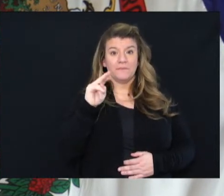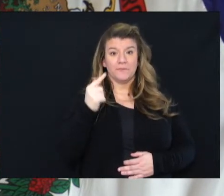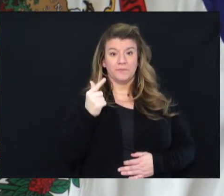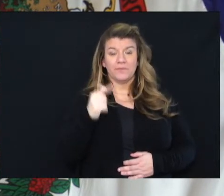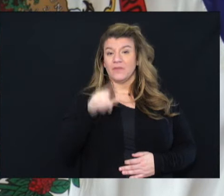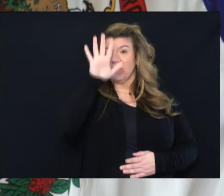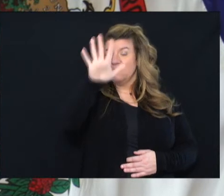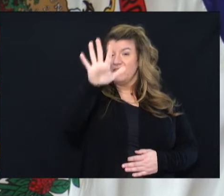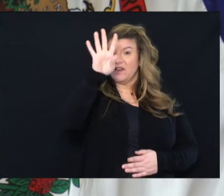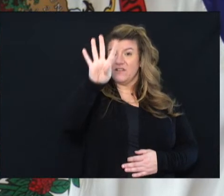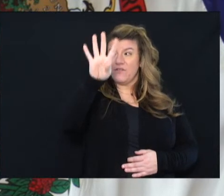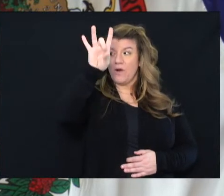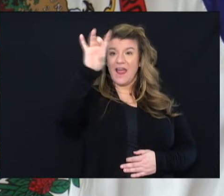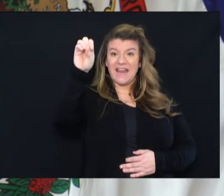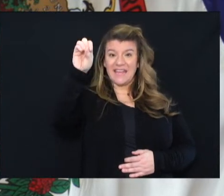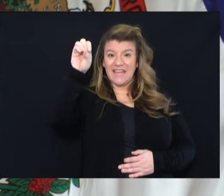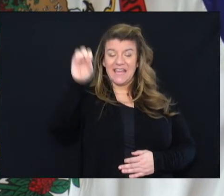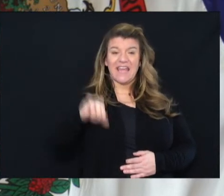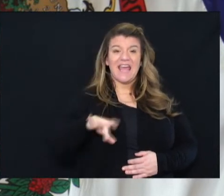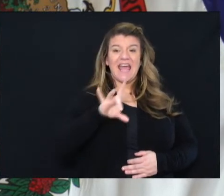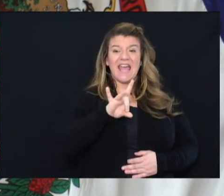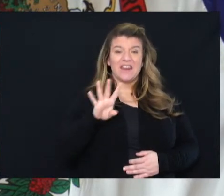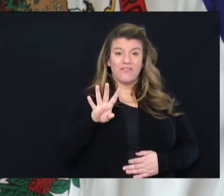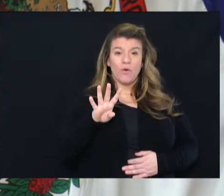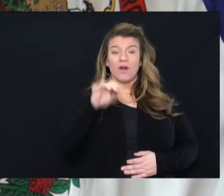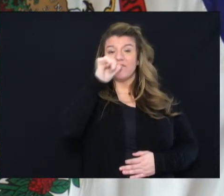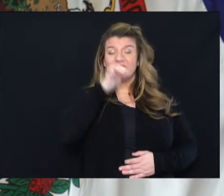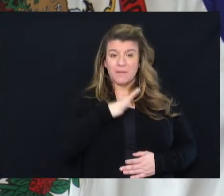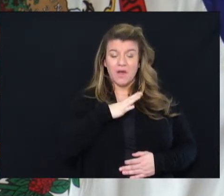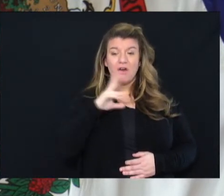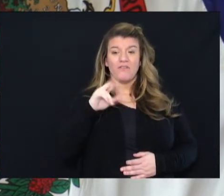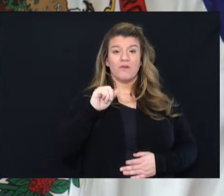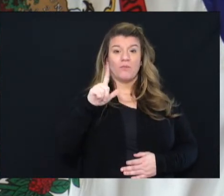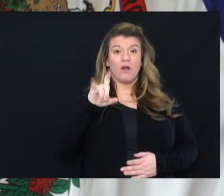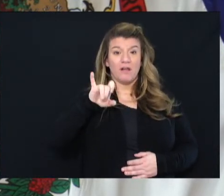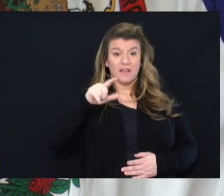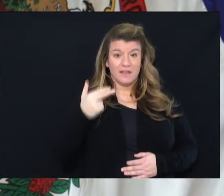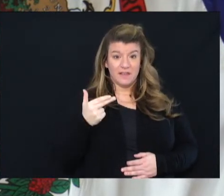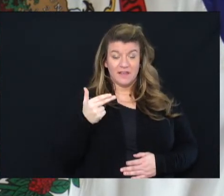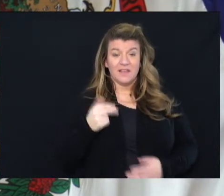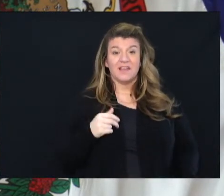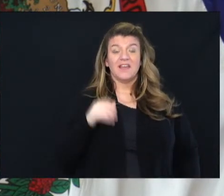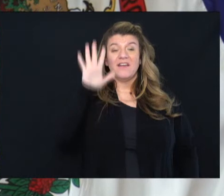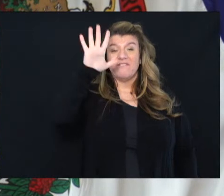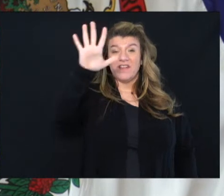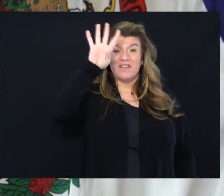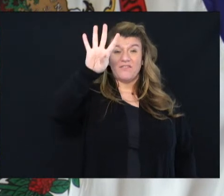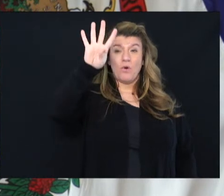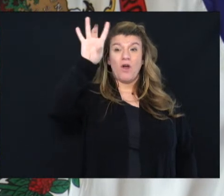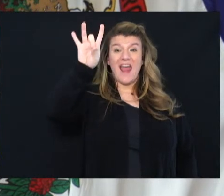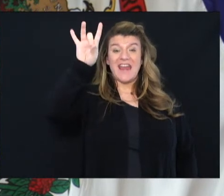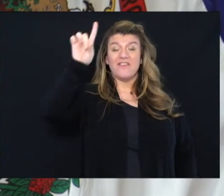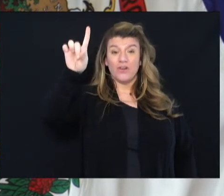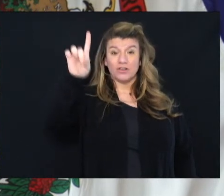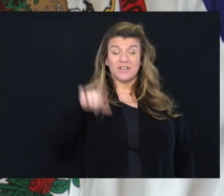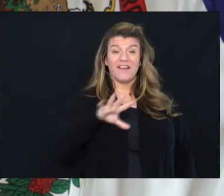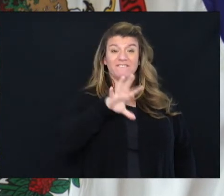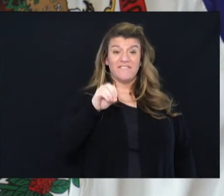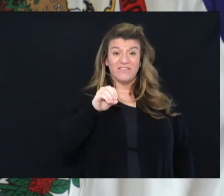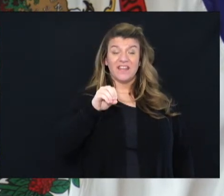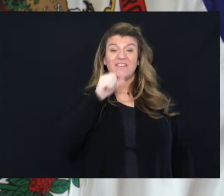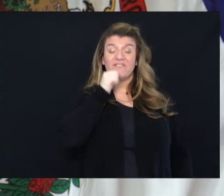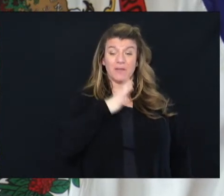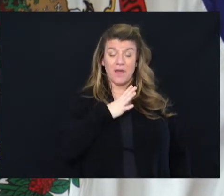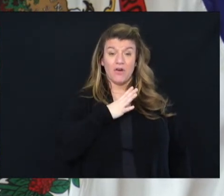The 5,480th death is an 84-year-old female from Raleigh County. The 5,481st death is a